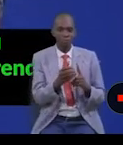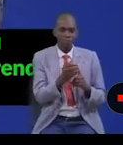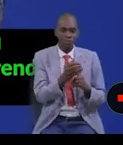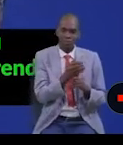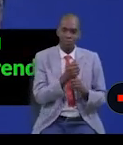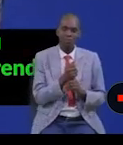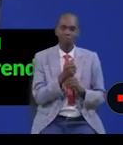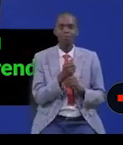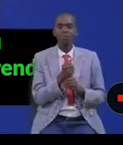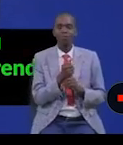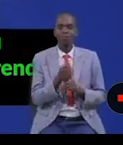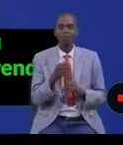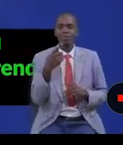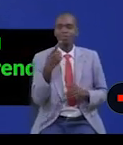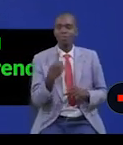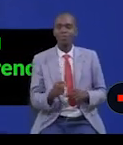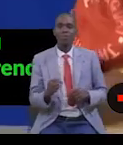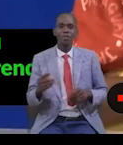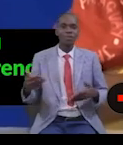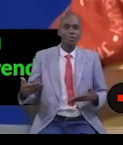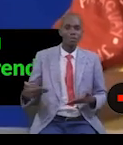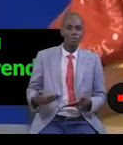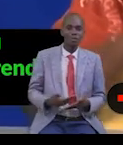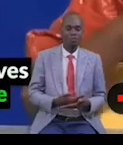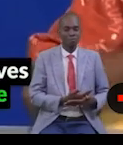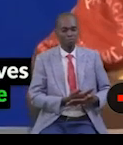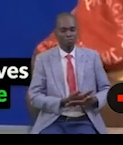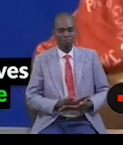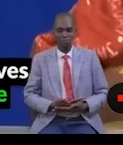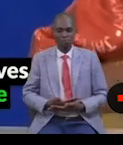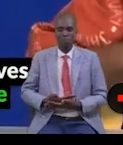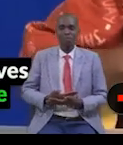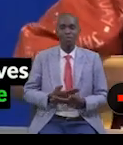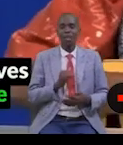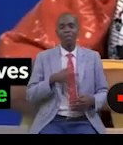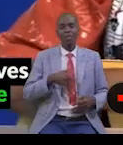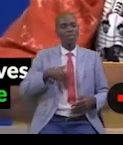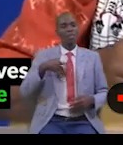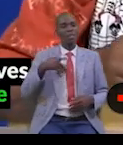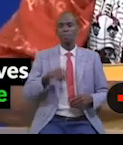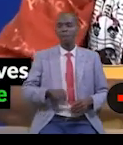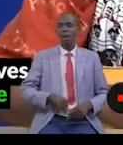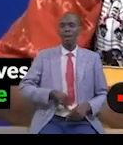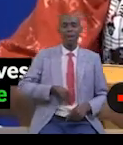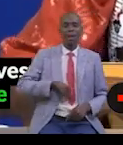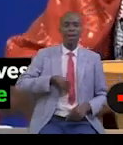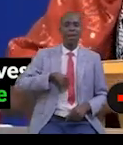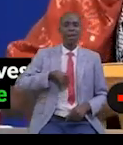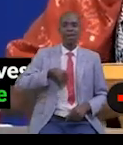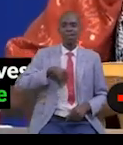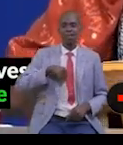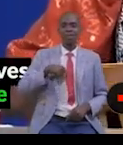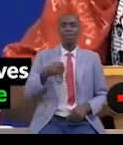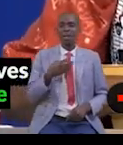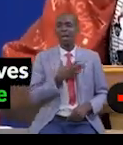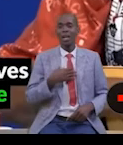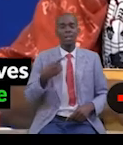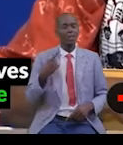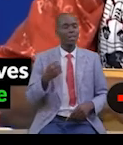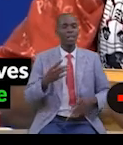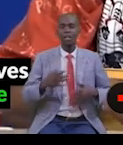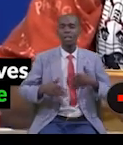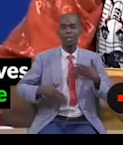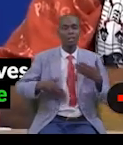hold a newborn baby and feel the pride